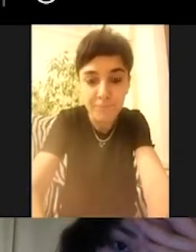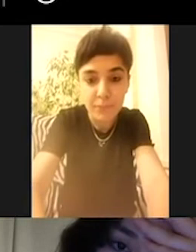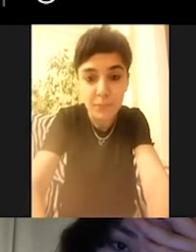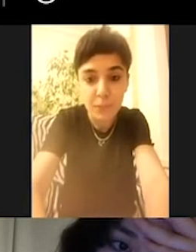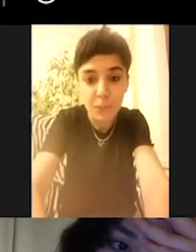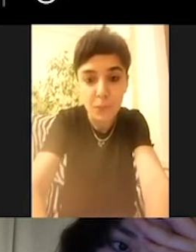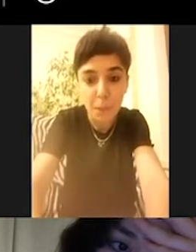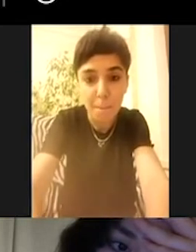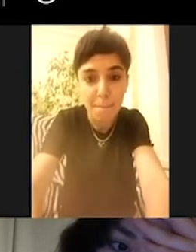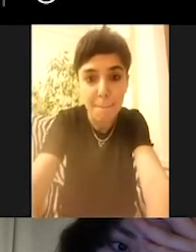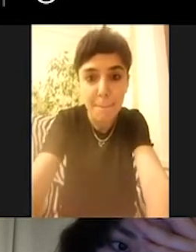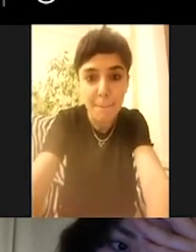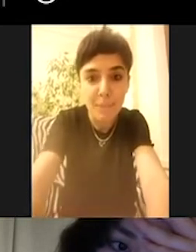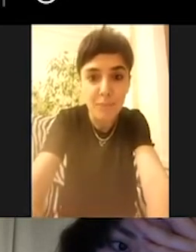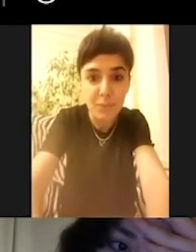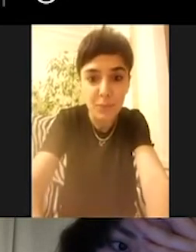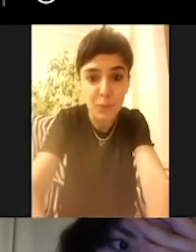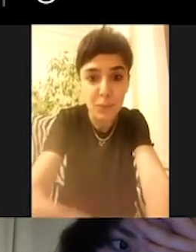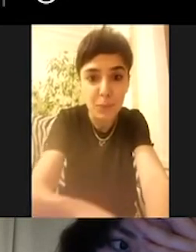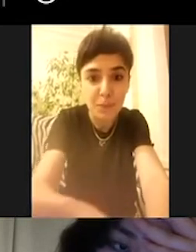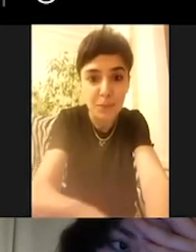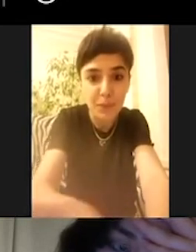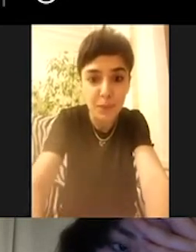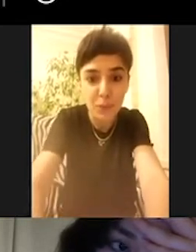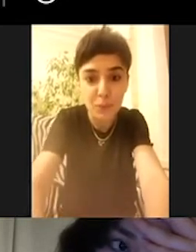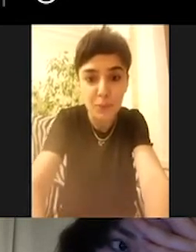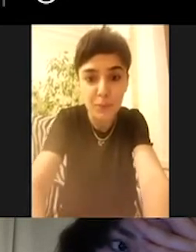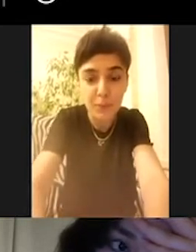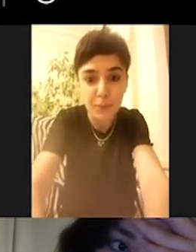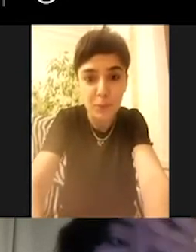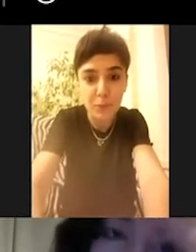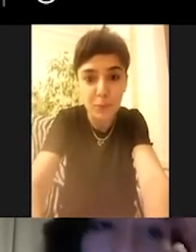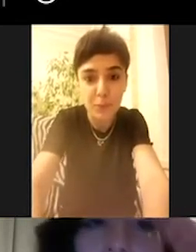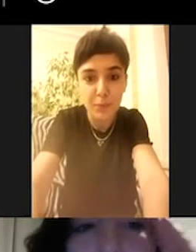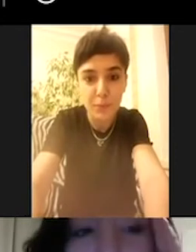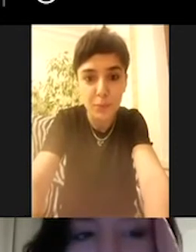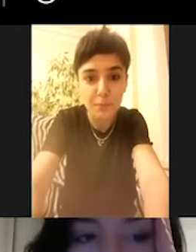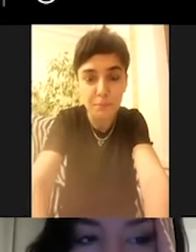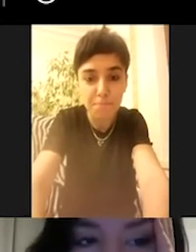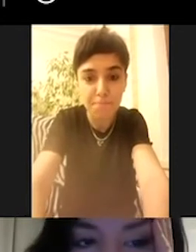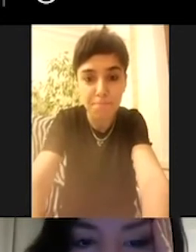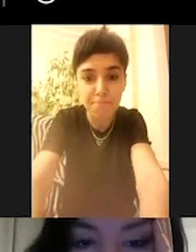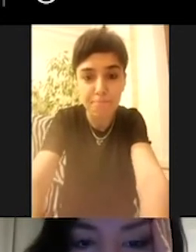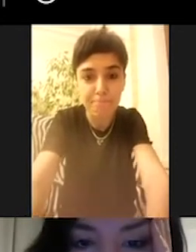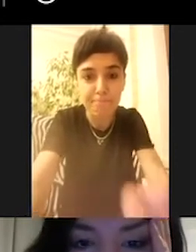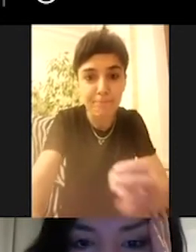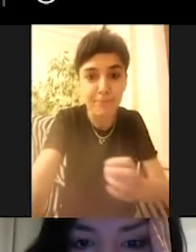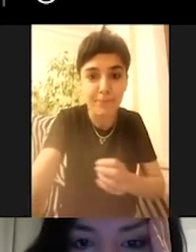DJs and drag kings and queens who are not capable of social support